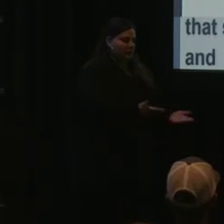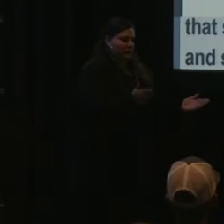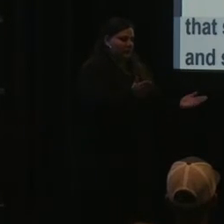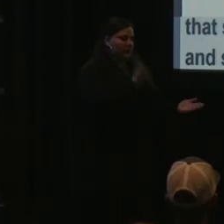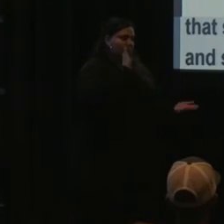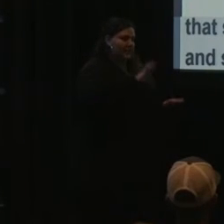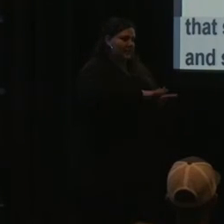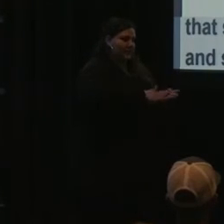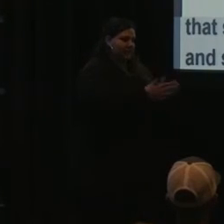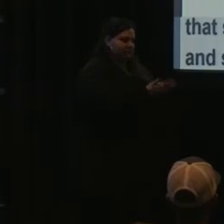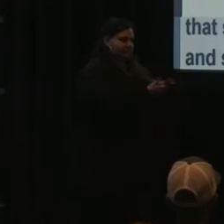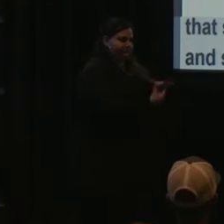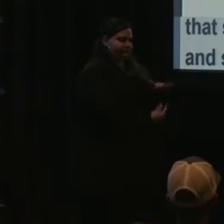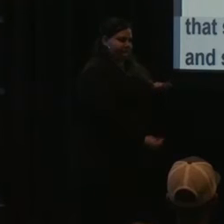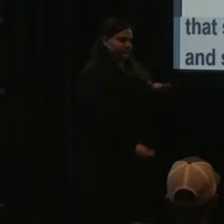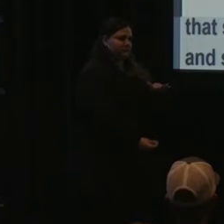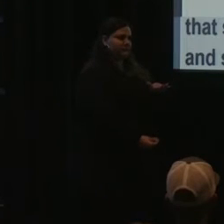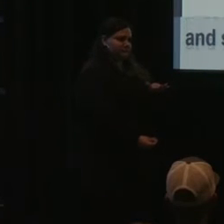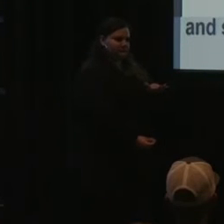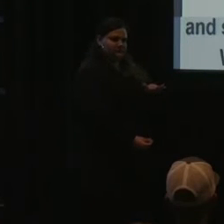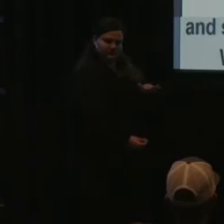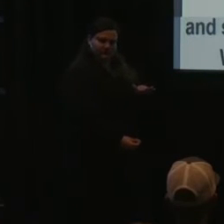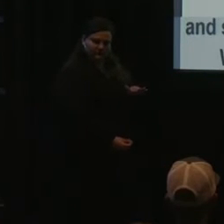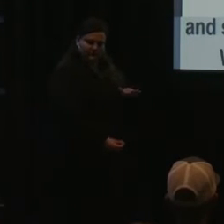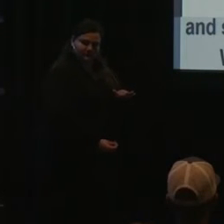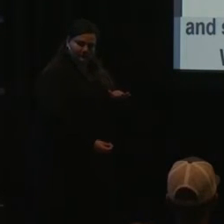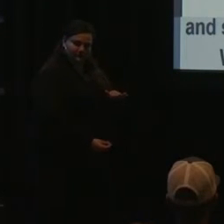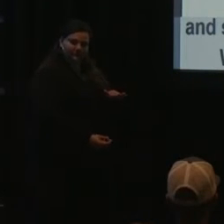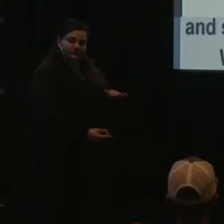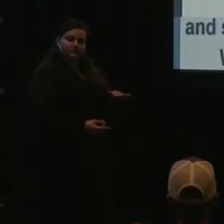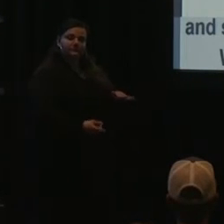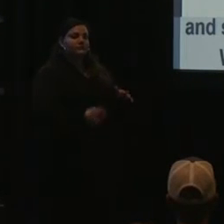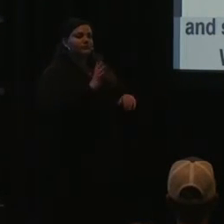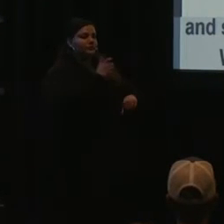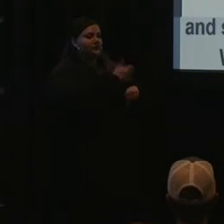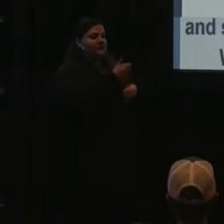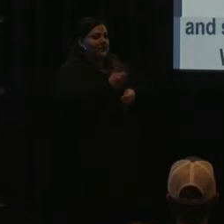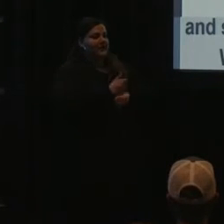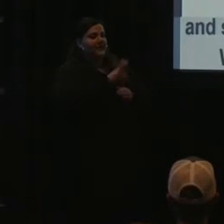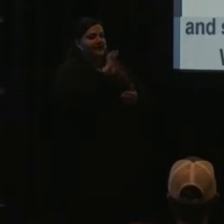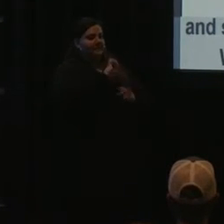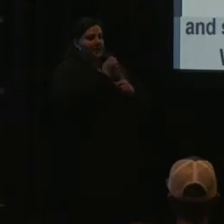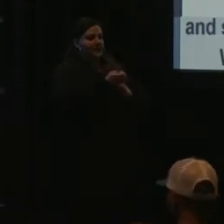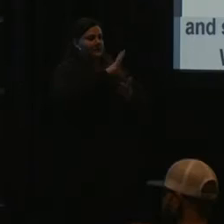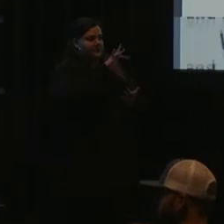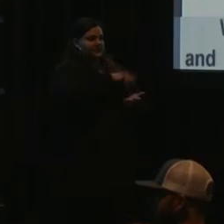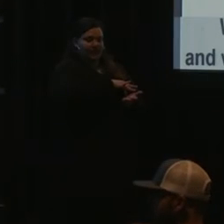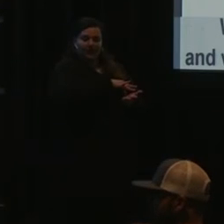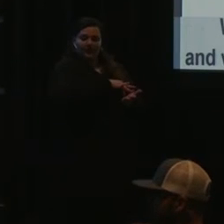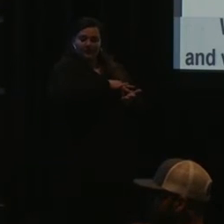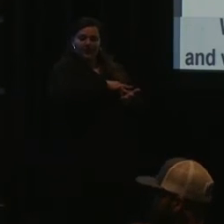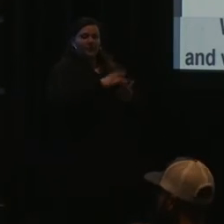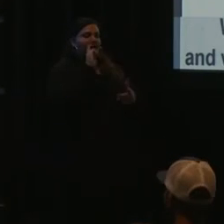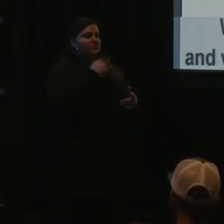the ground. We installed rain gardens at our environmental center, and we took a lifeless landscape and transformed